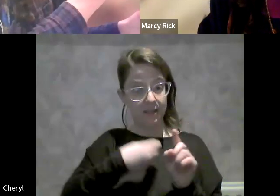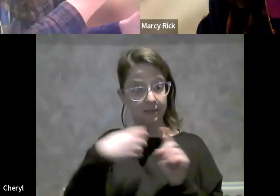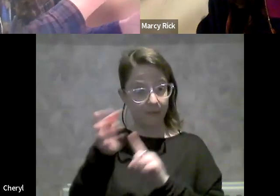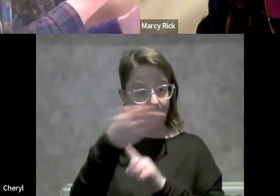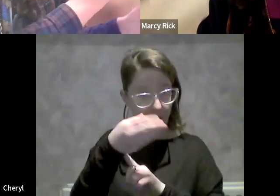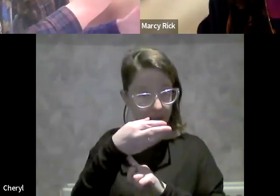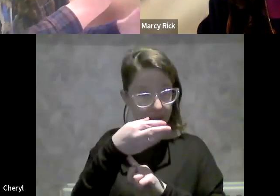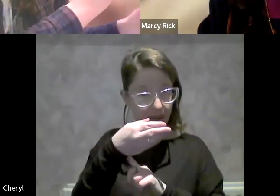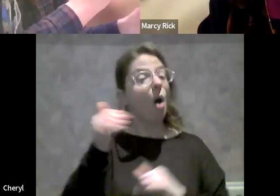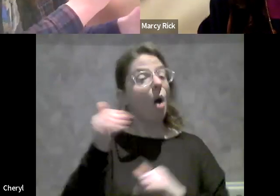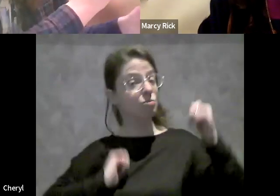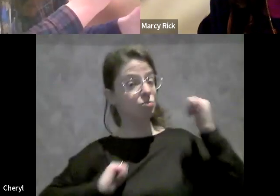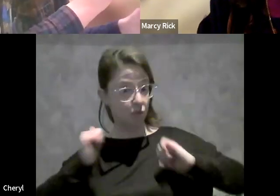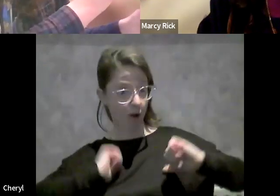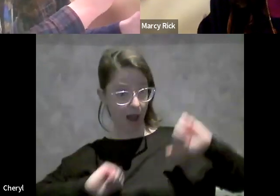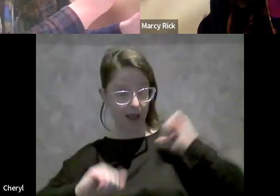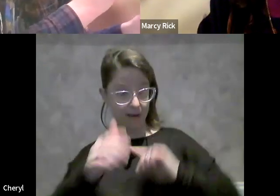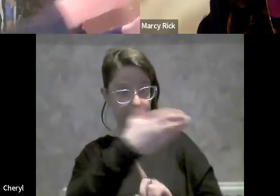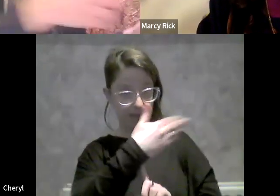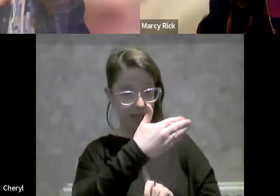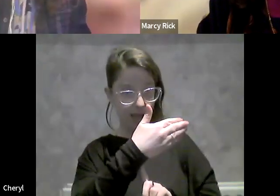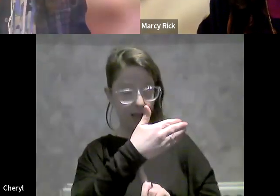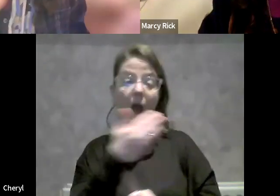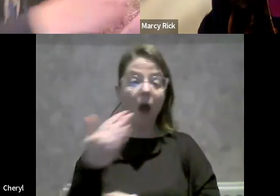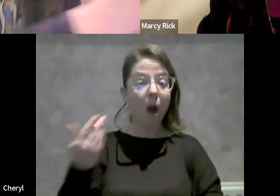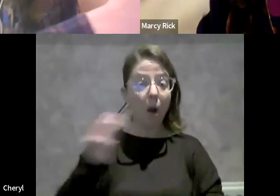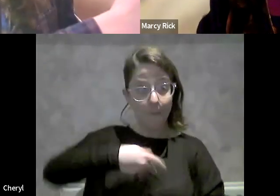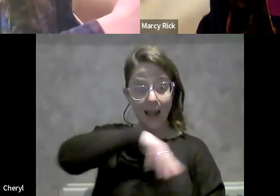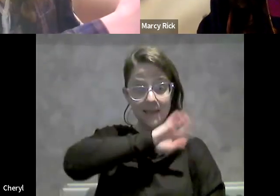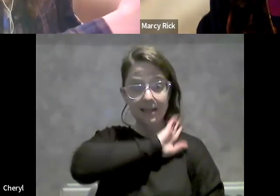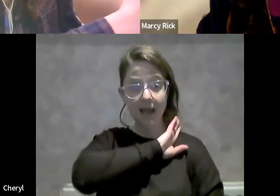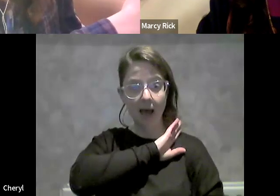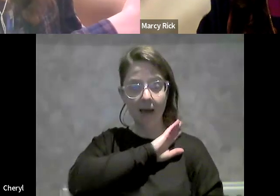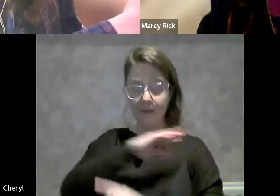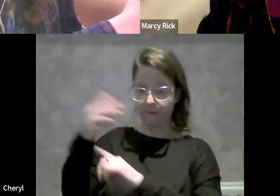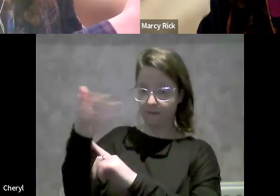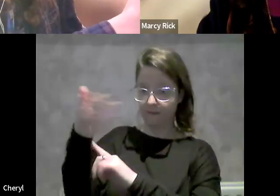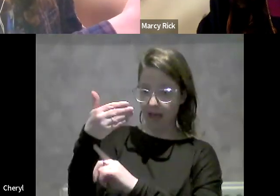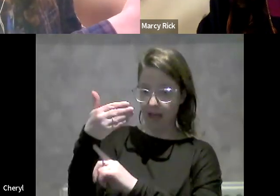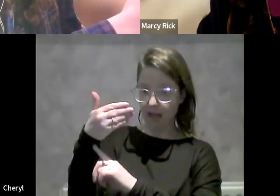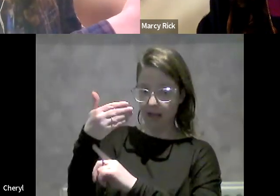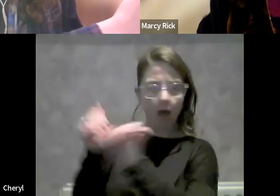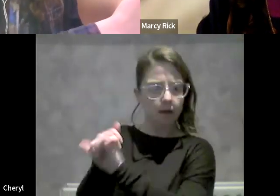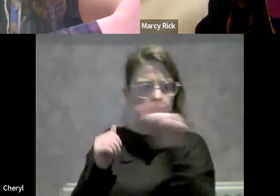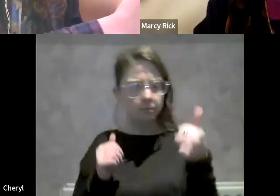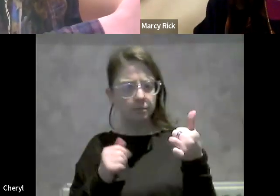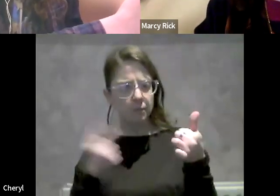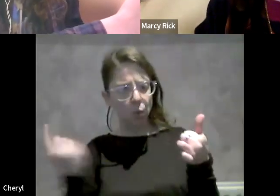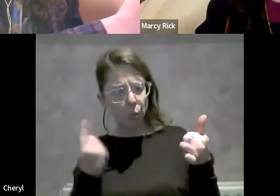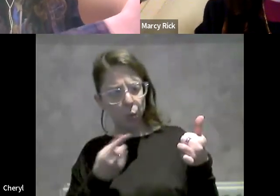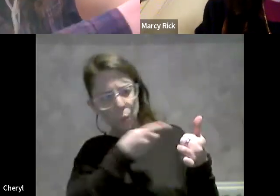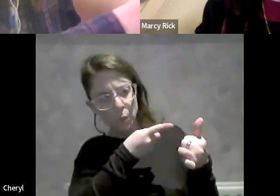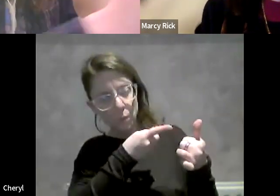flag, Palestine flag. And who's that over there to the right? It's